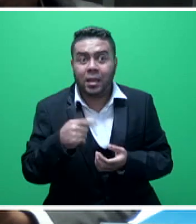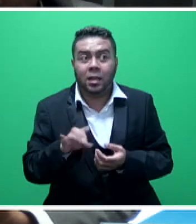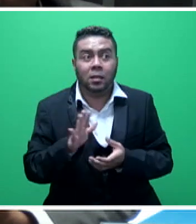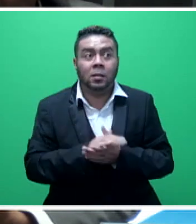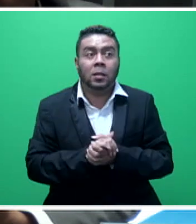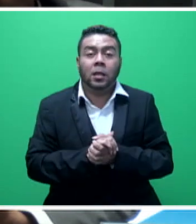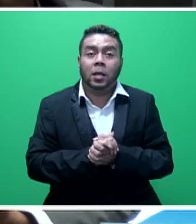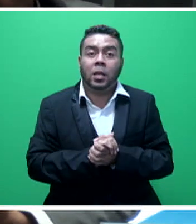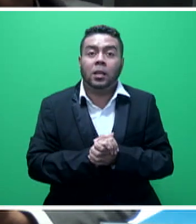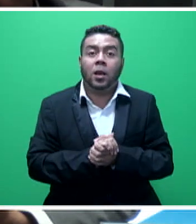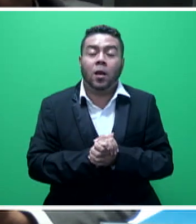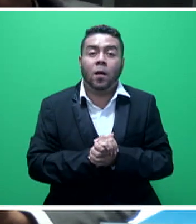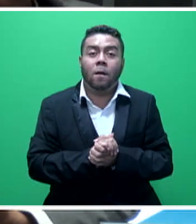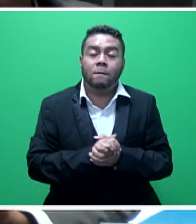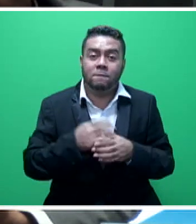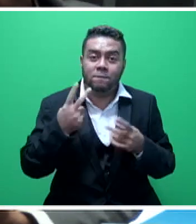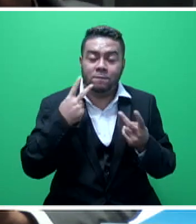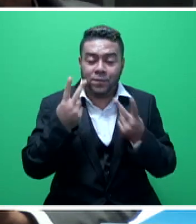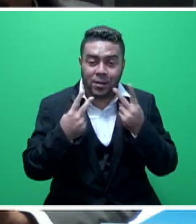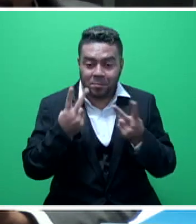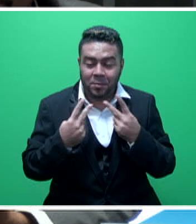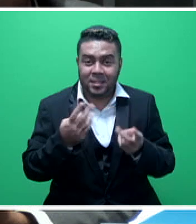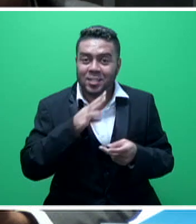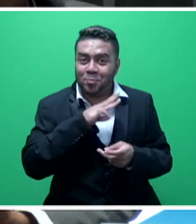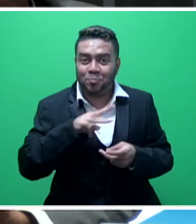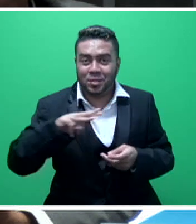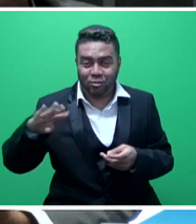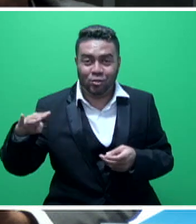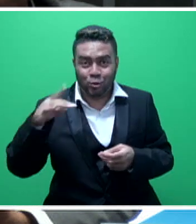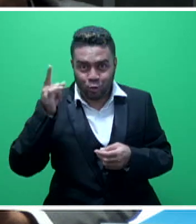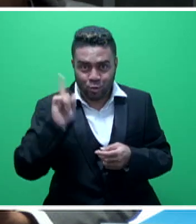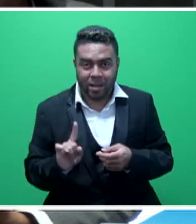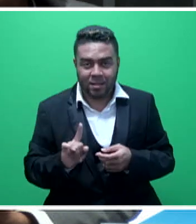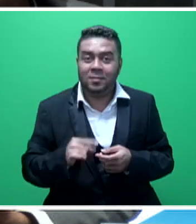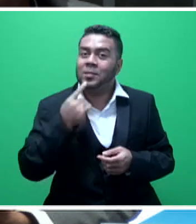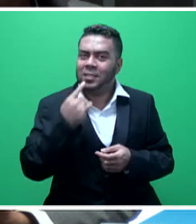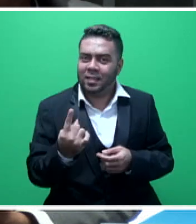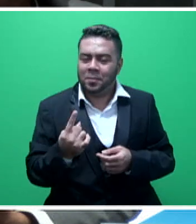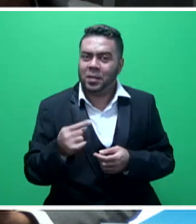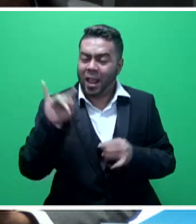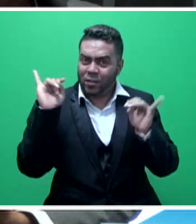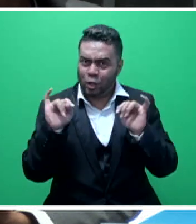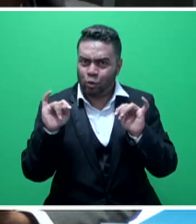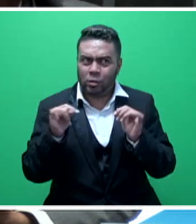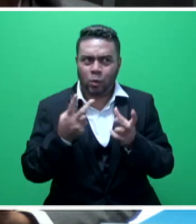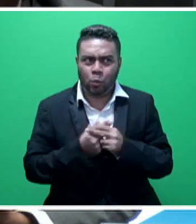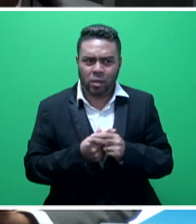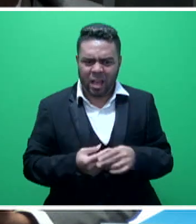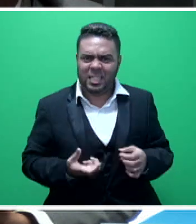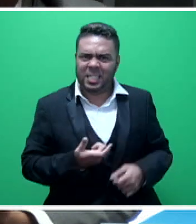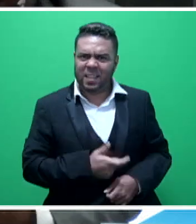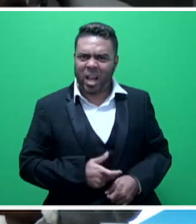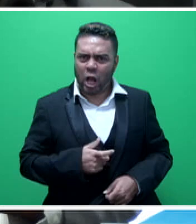during today's session, mentioned that there was issues with cervical